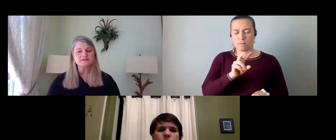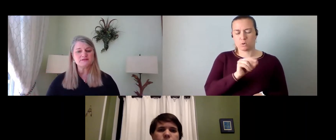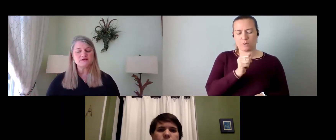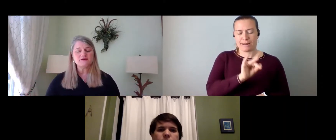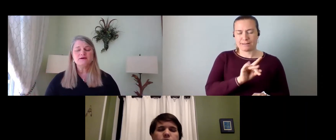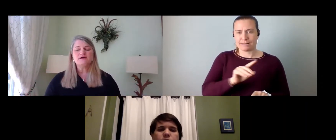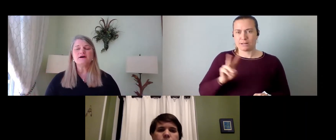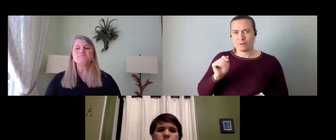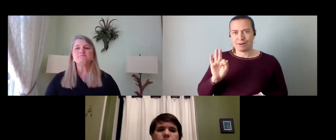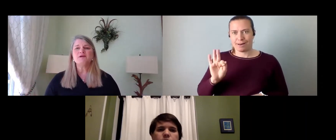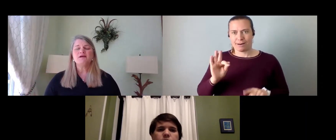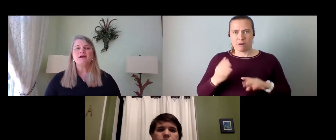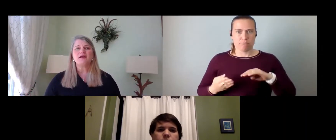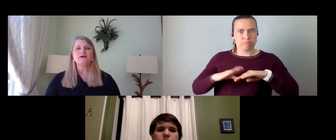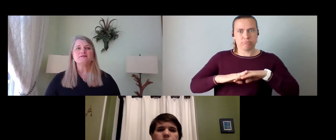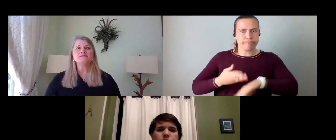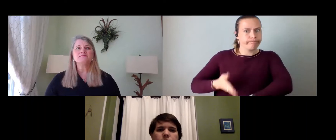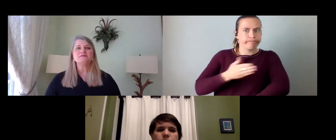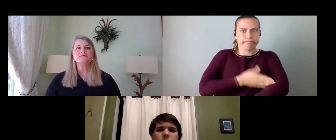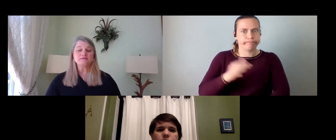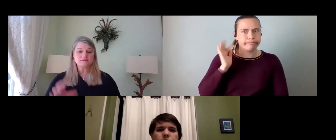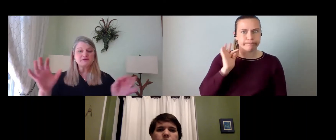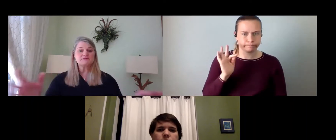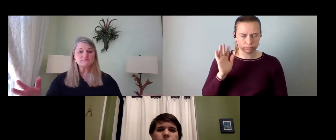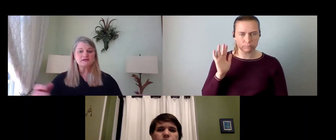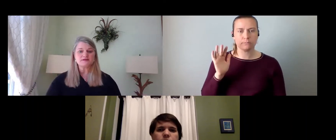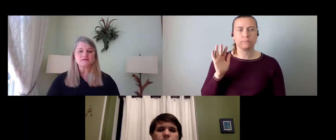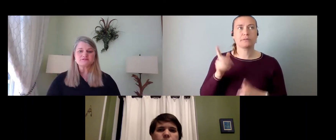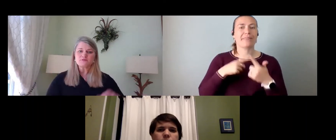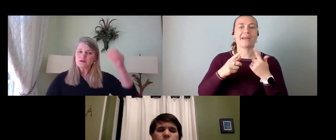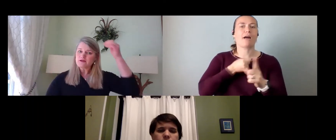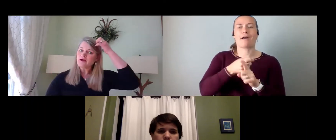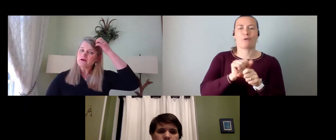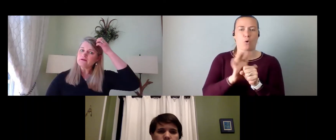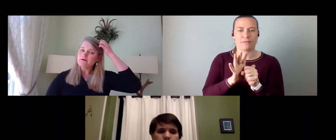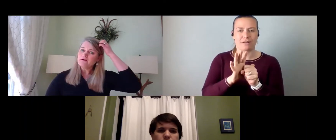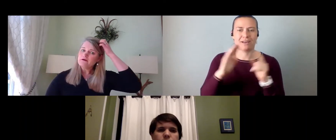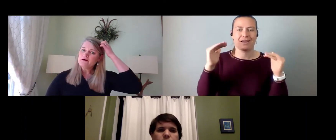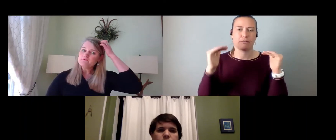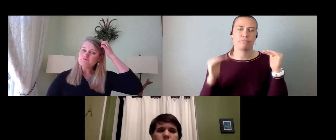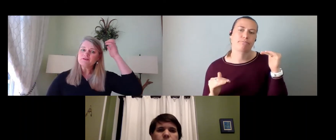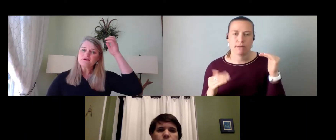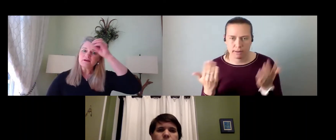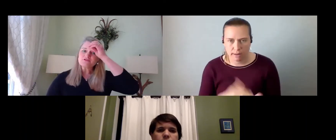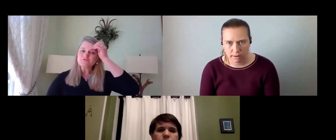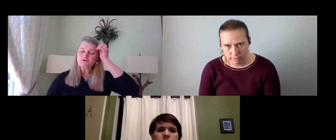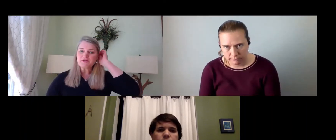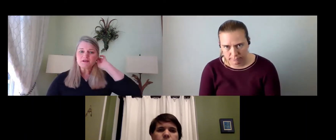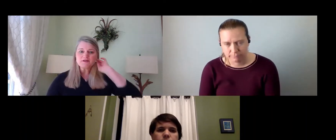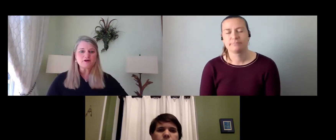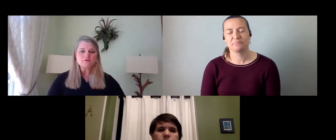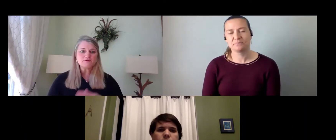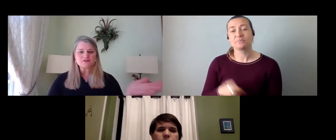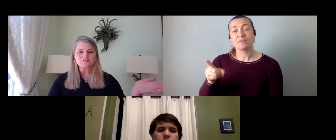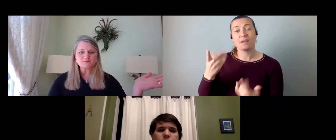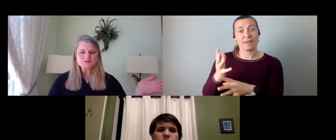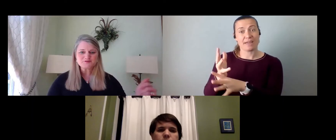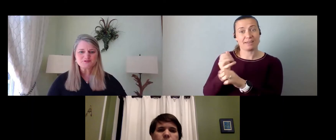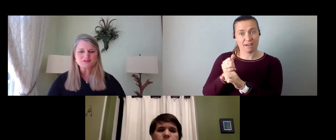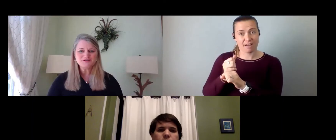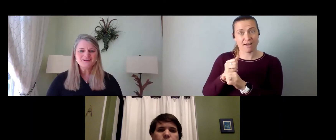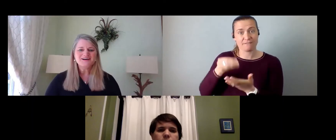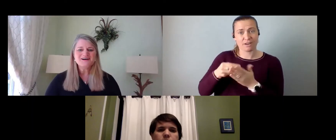2019. And then the pandemic hit. So they had funding actually from the NFL, which I